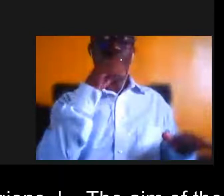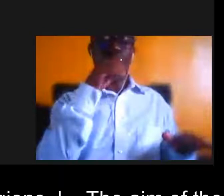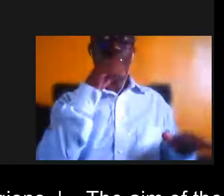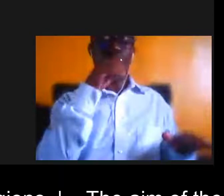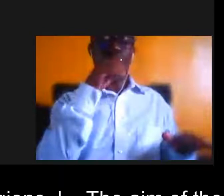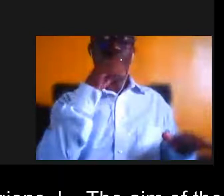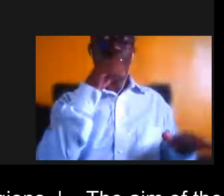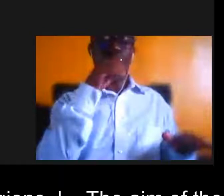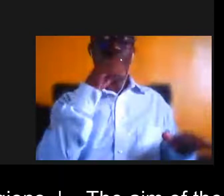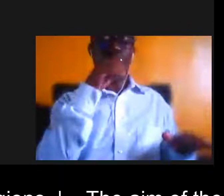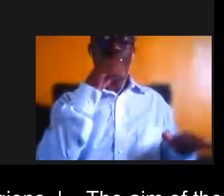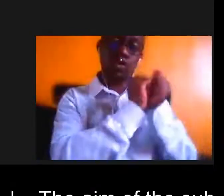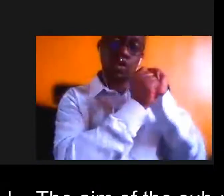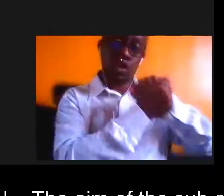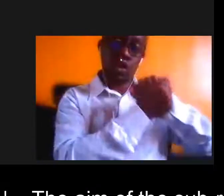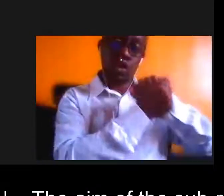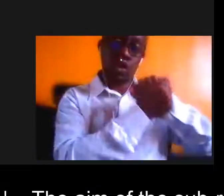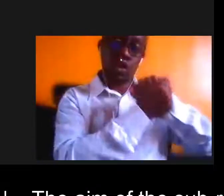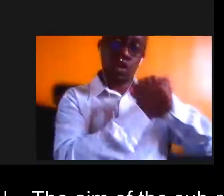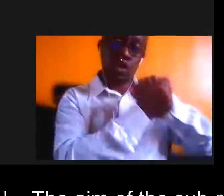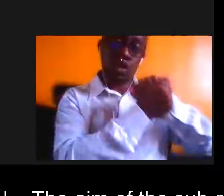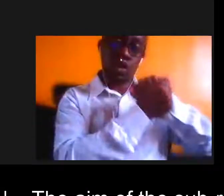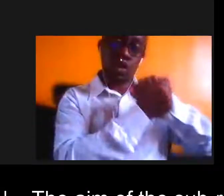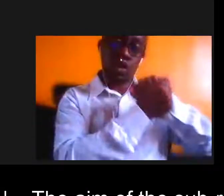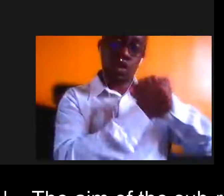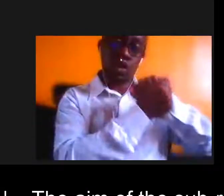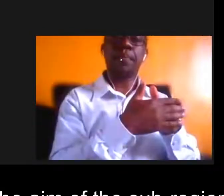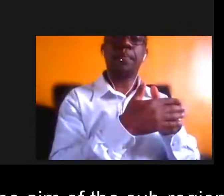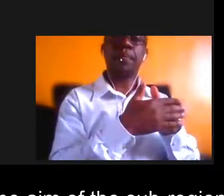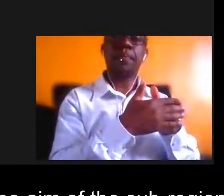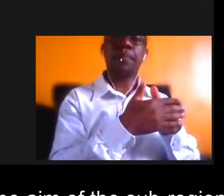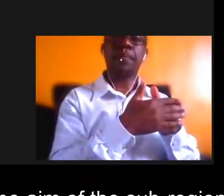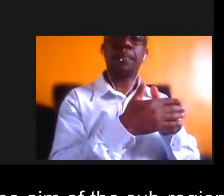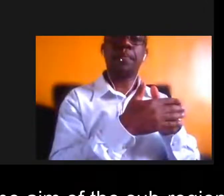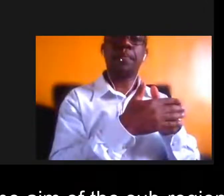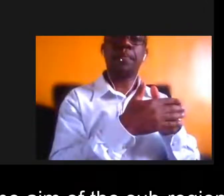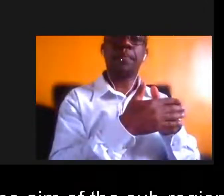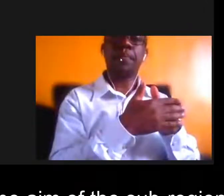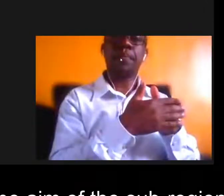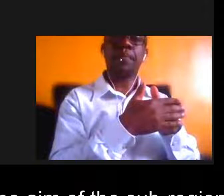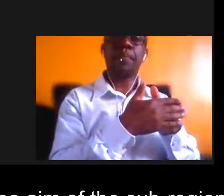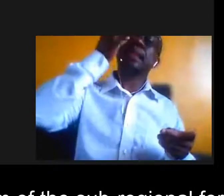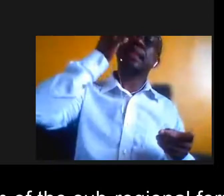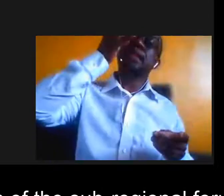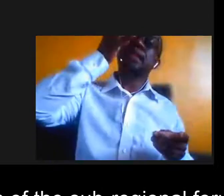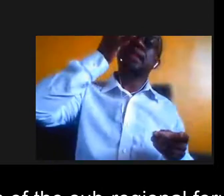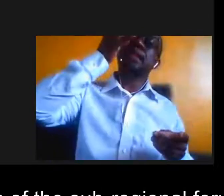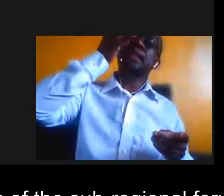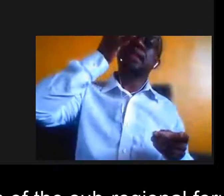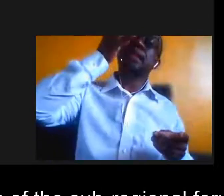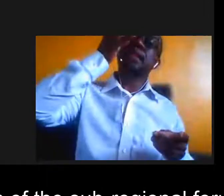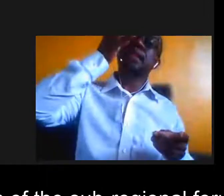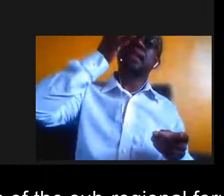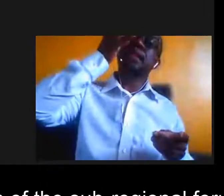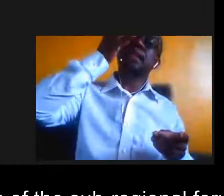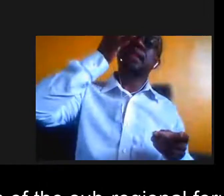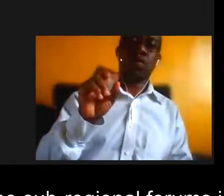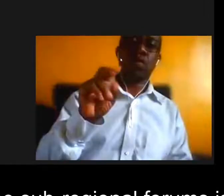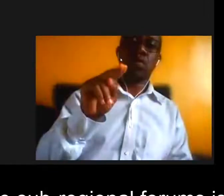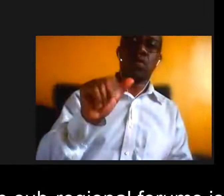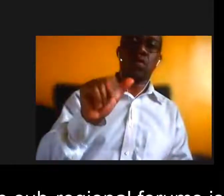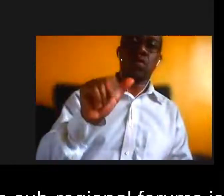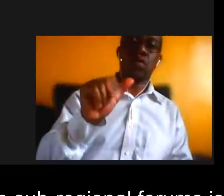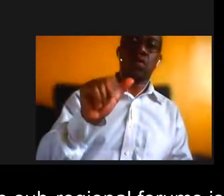get tested for COVID, for corona, to ensure that they are free from corona, and